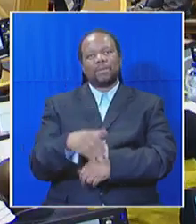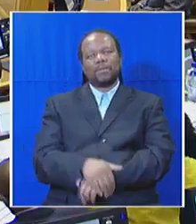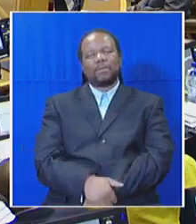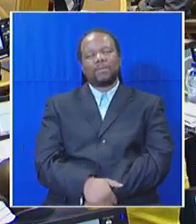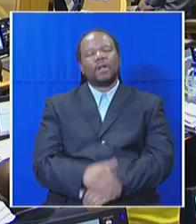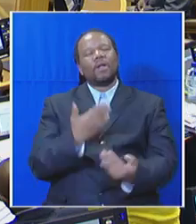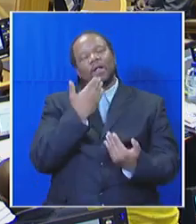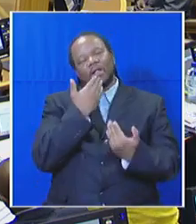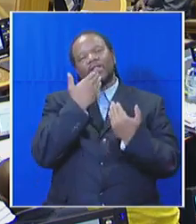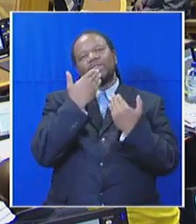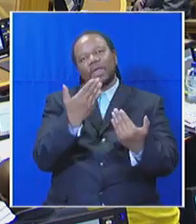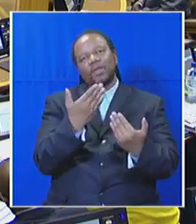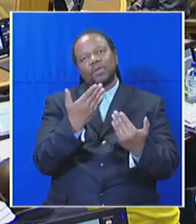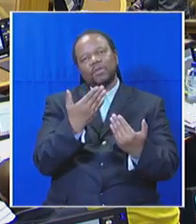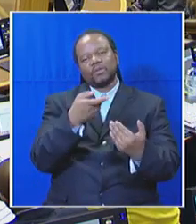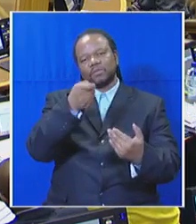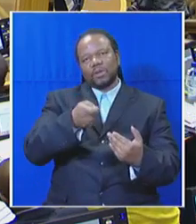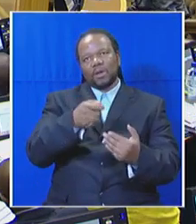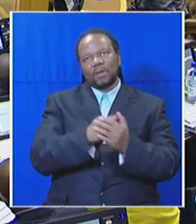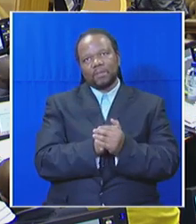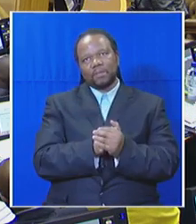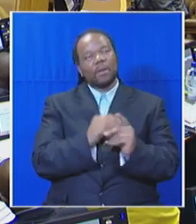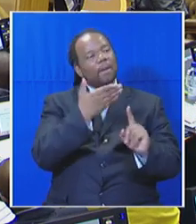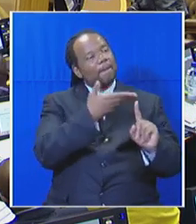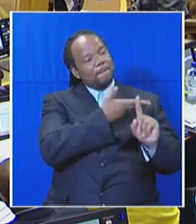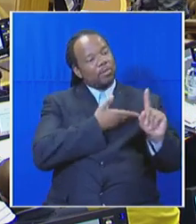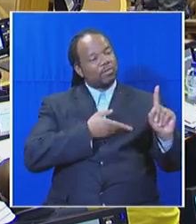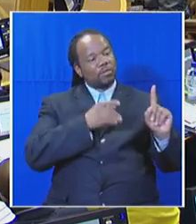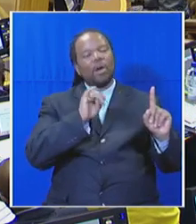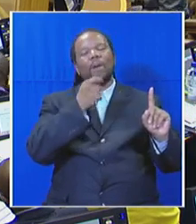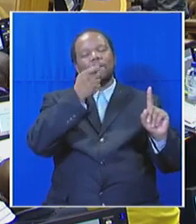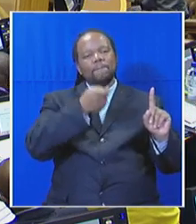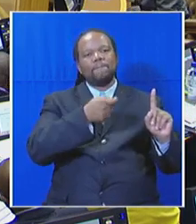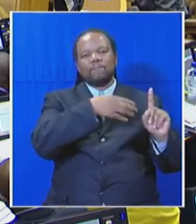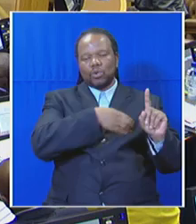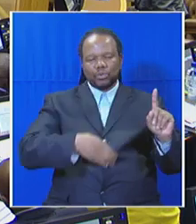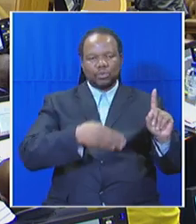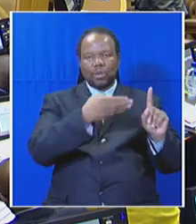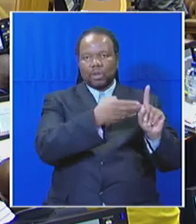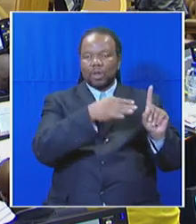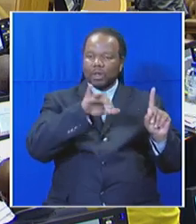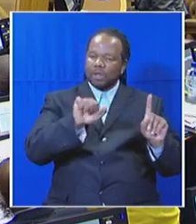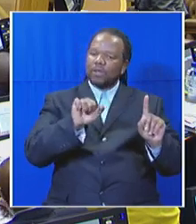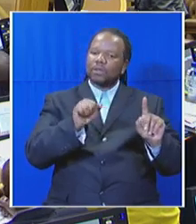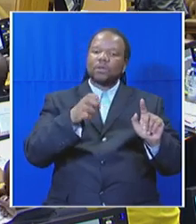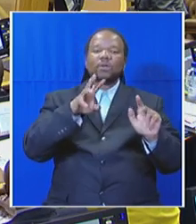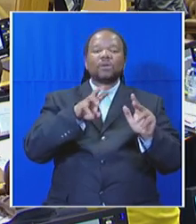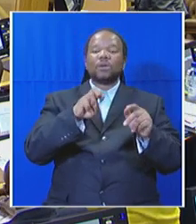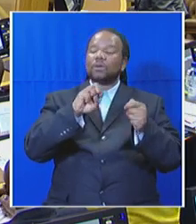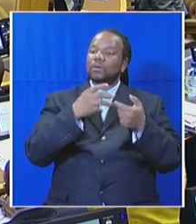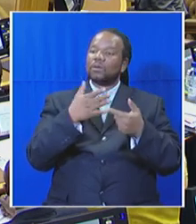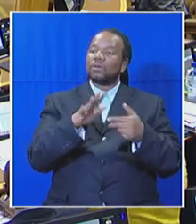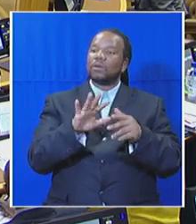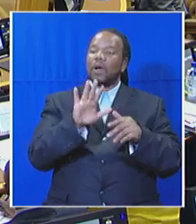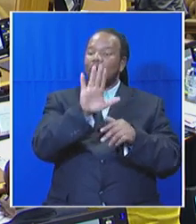Thank you very much, Honorable Speaker. Mr. President, African solutions to African problems should be